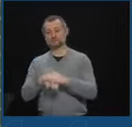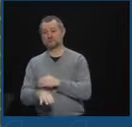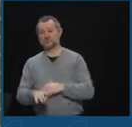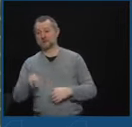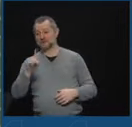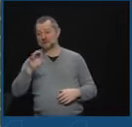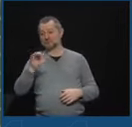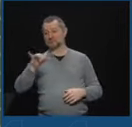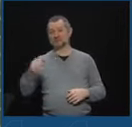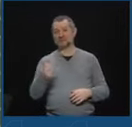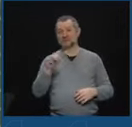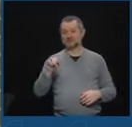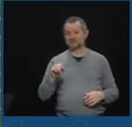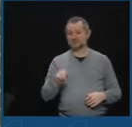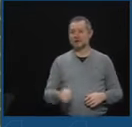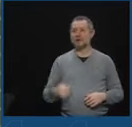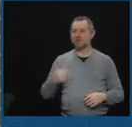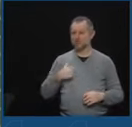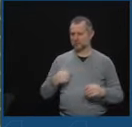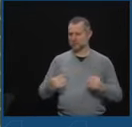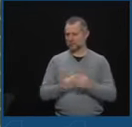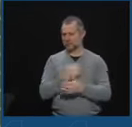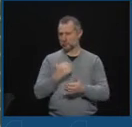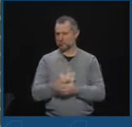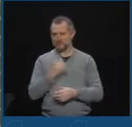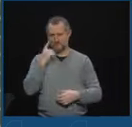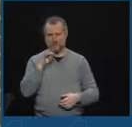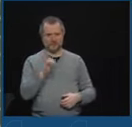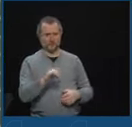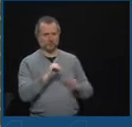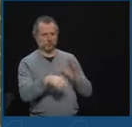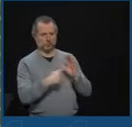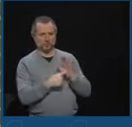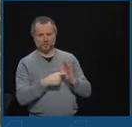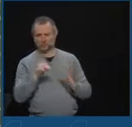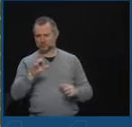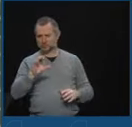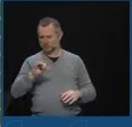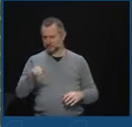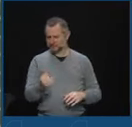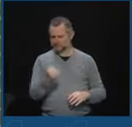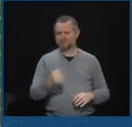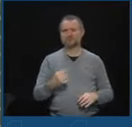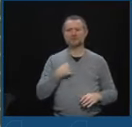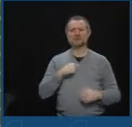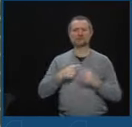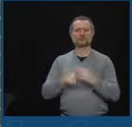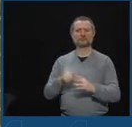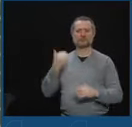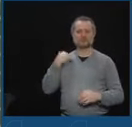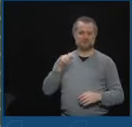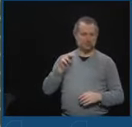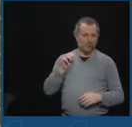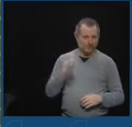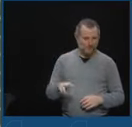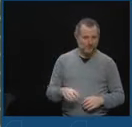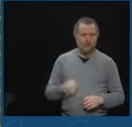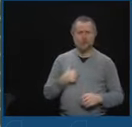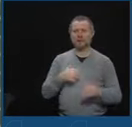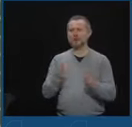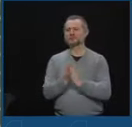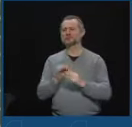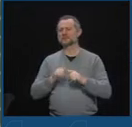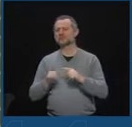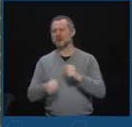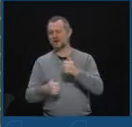not new to the world, but I'm new to this scope. When I started in November, I asked our team, why is our